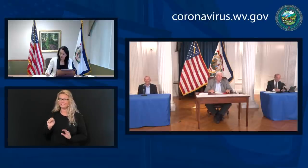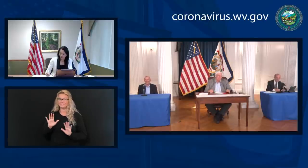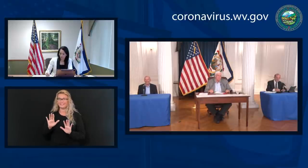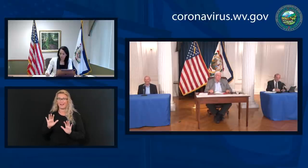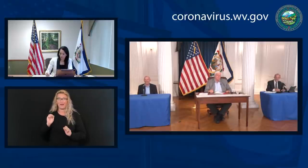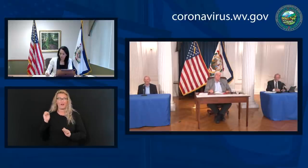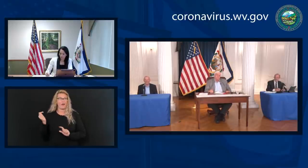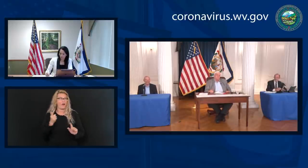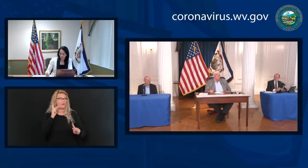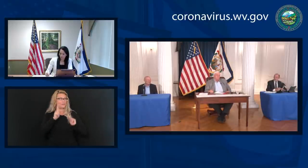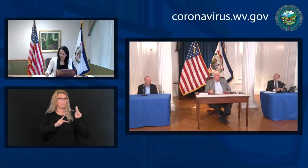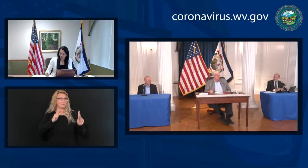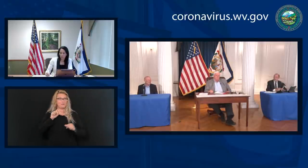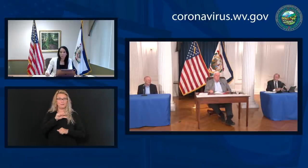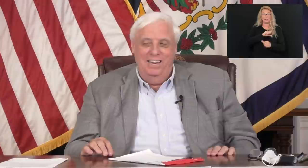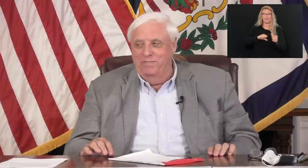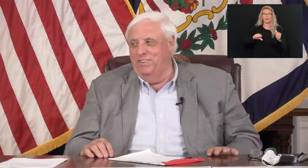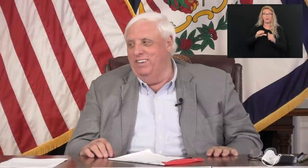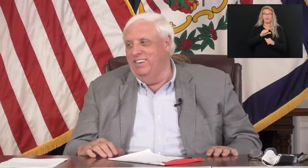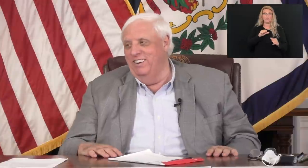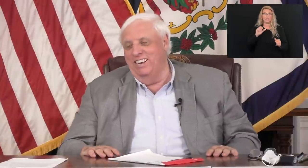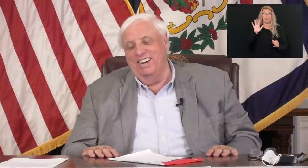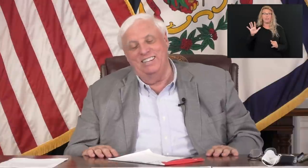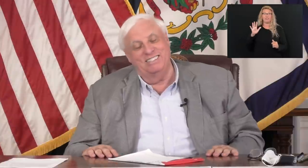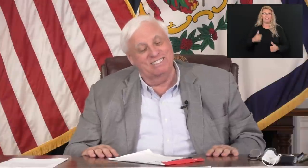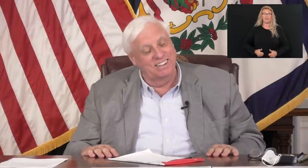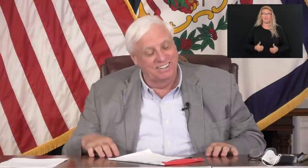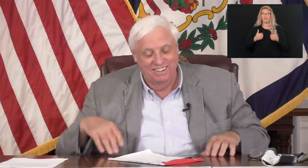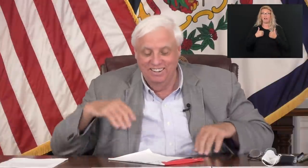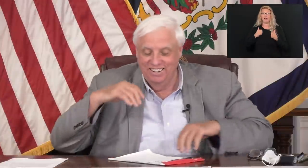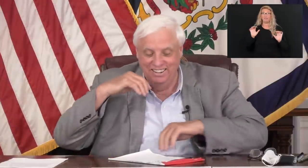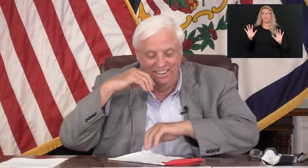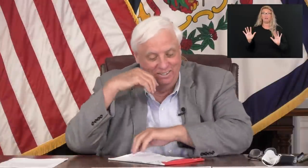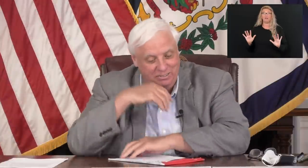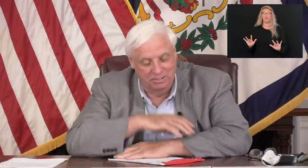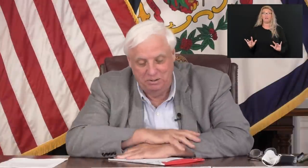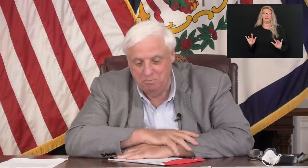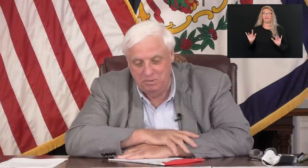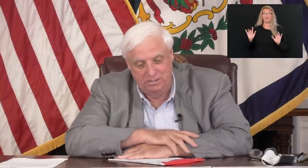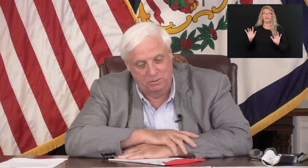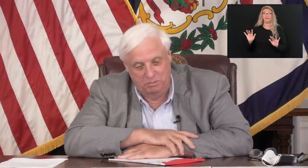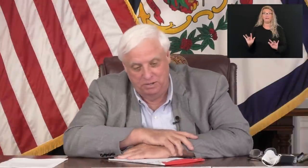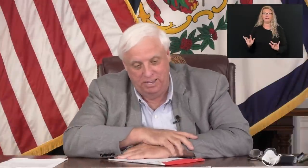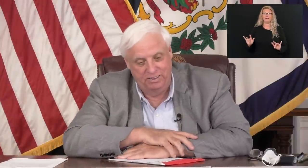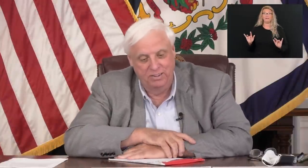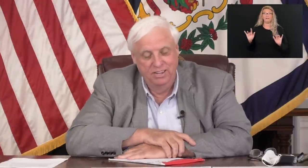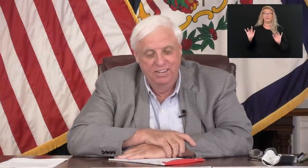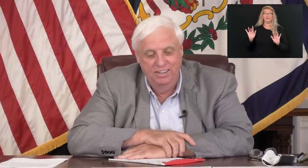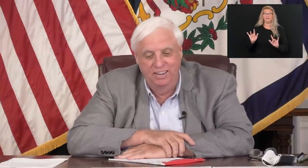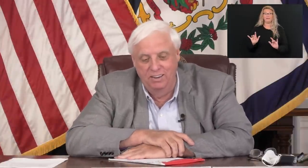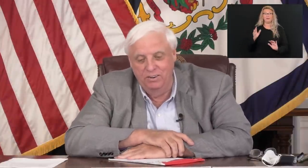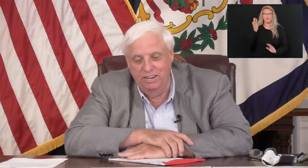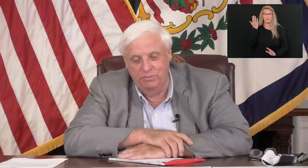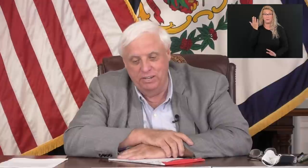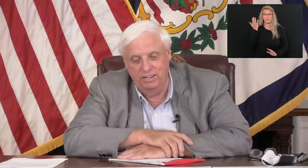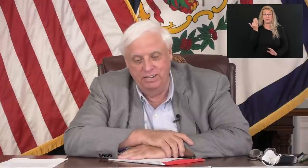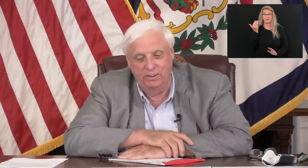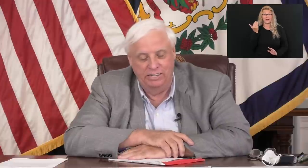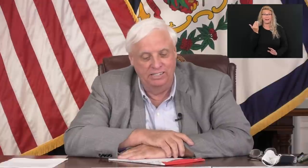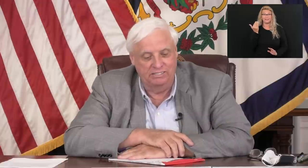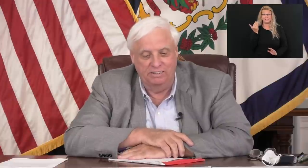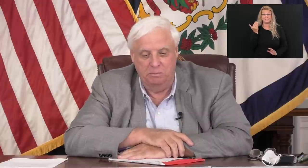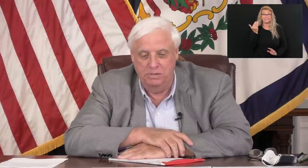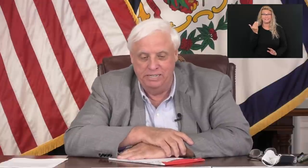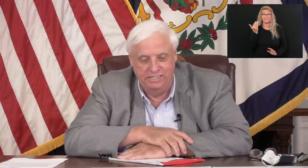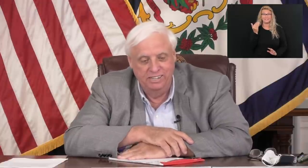around me are going to live a miserable life, you know, and I hate to say it, an absolutely miserable life, you know, if, you